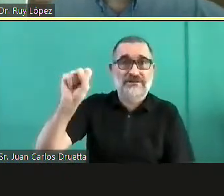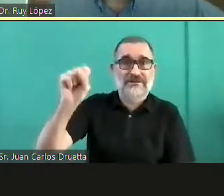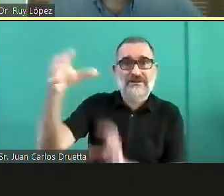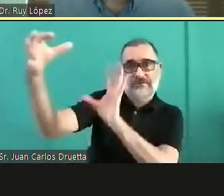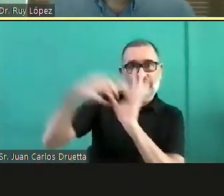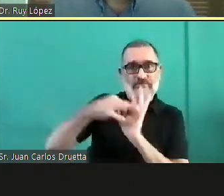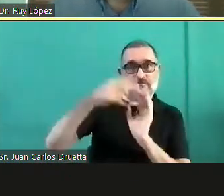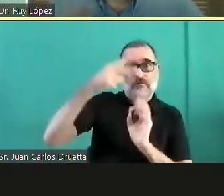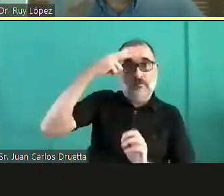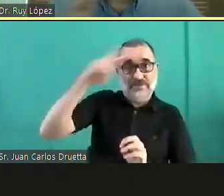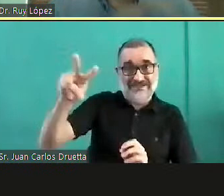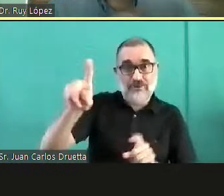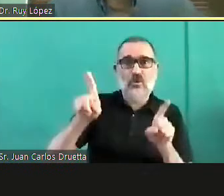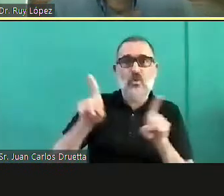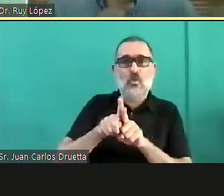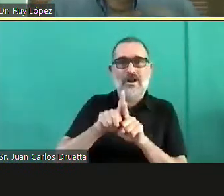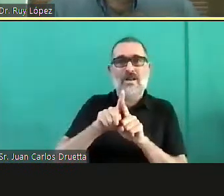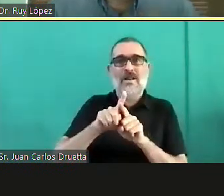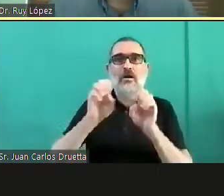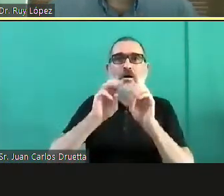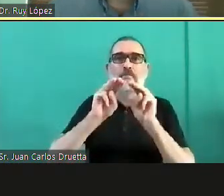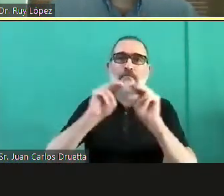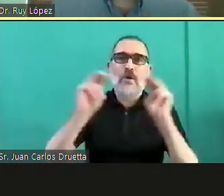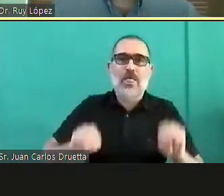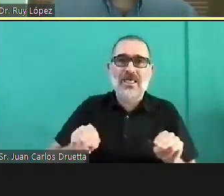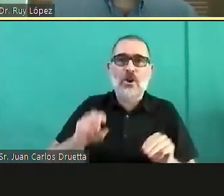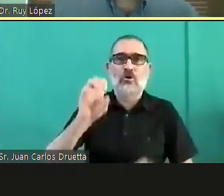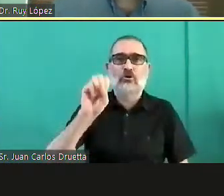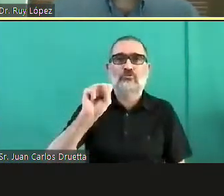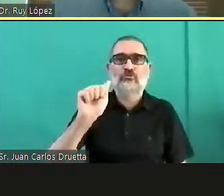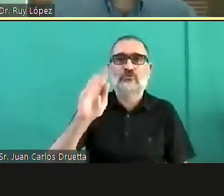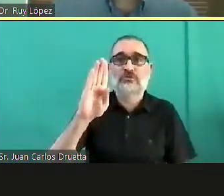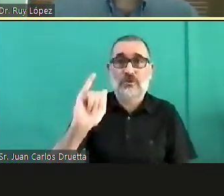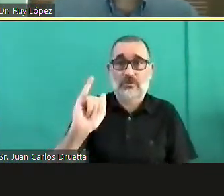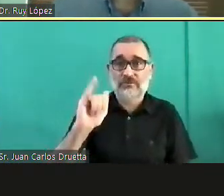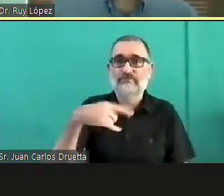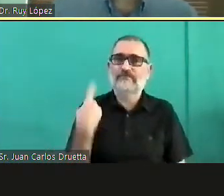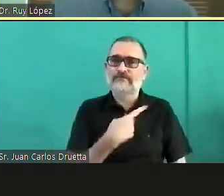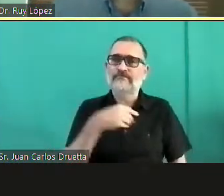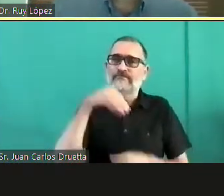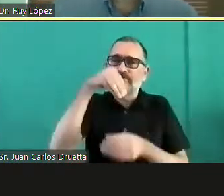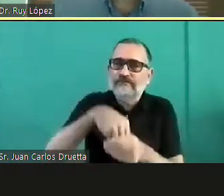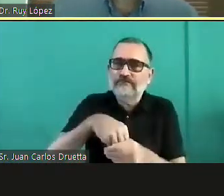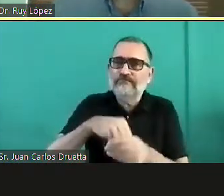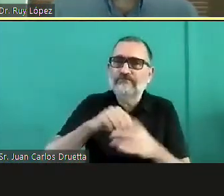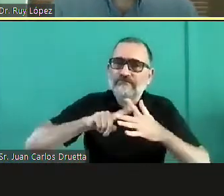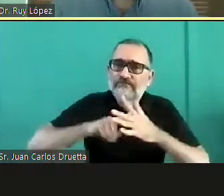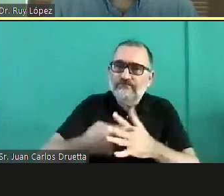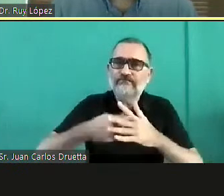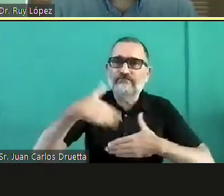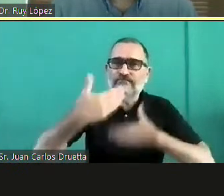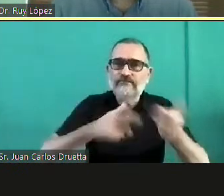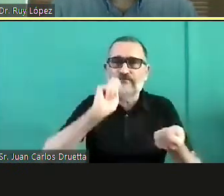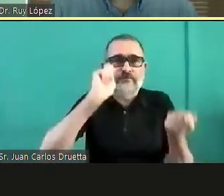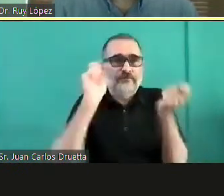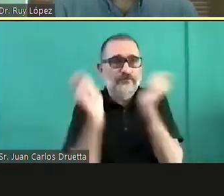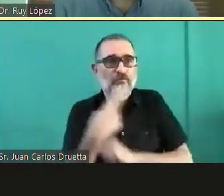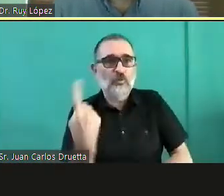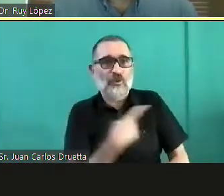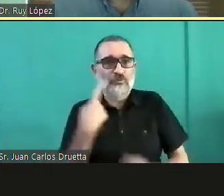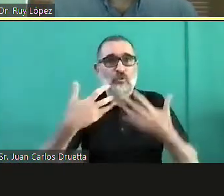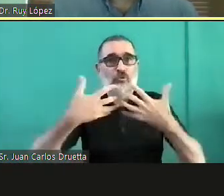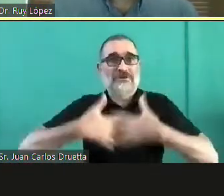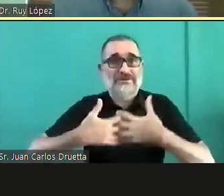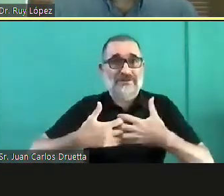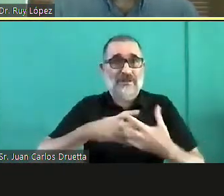has been far removed from community action. But now, given the need to care